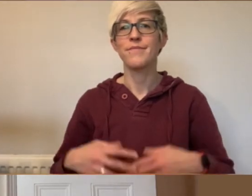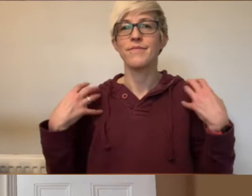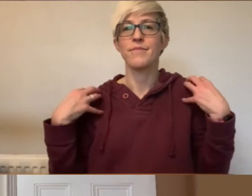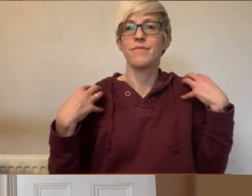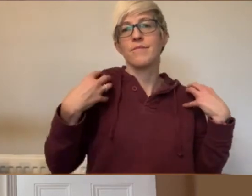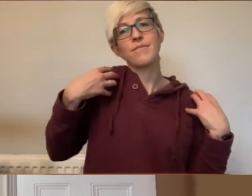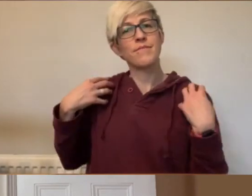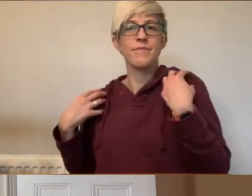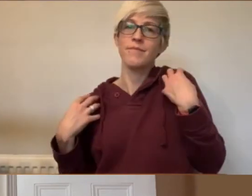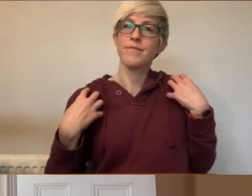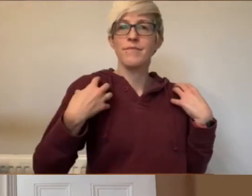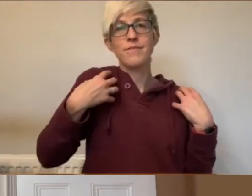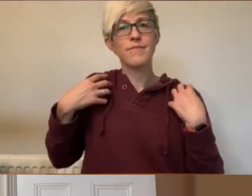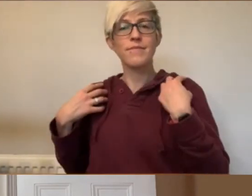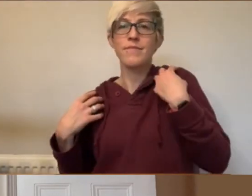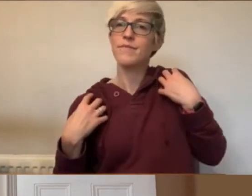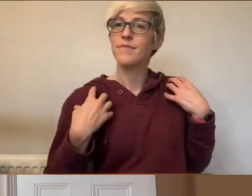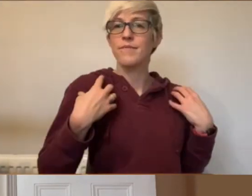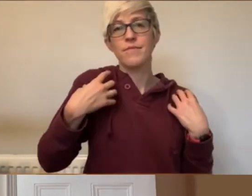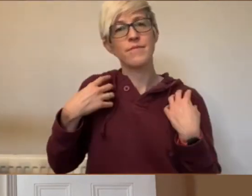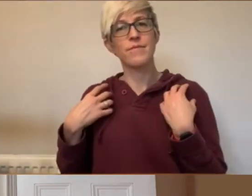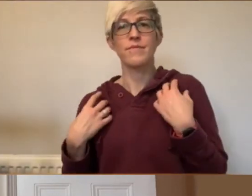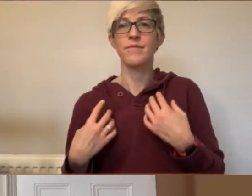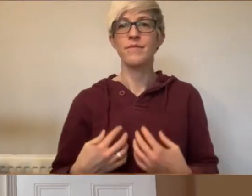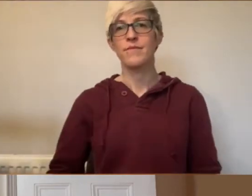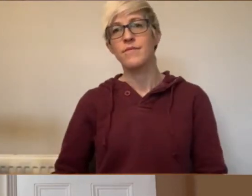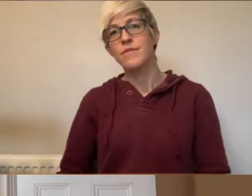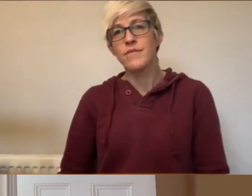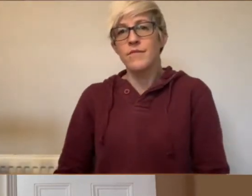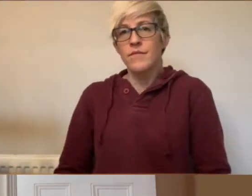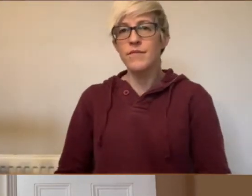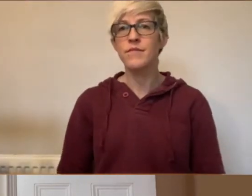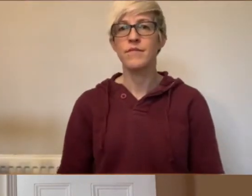Have a wiggle after your five breaths.